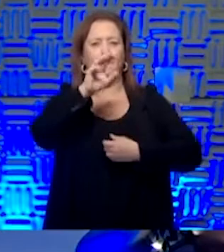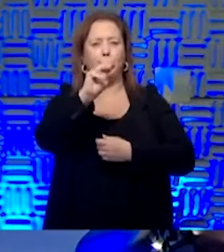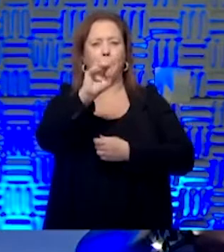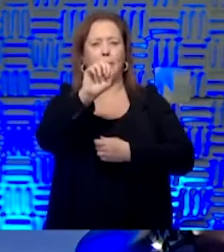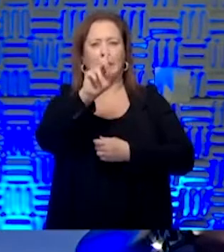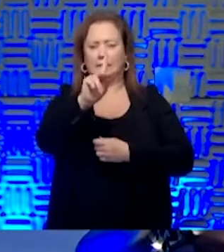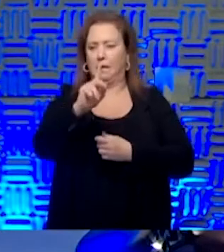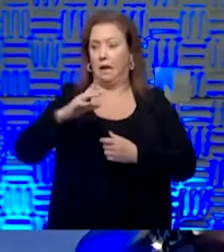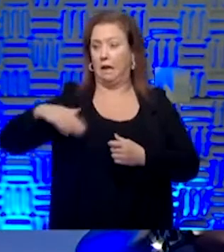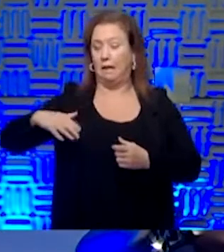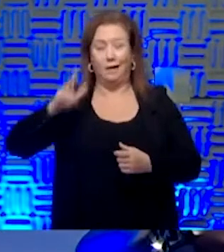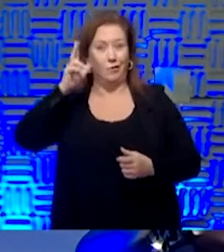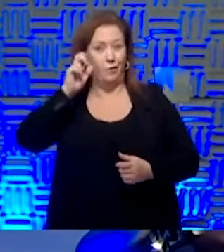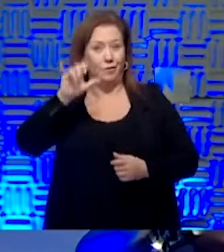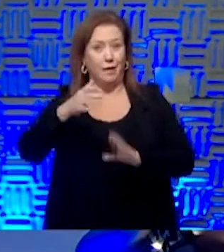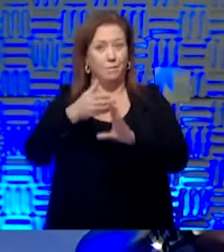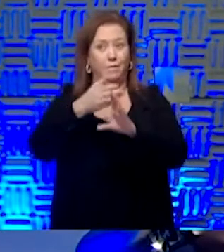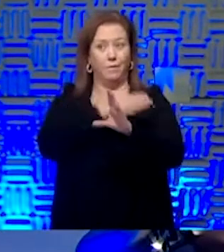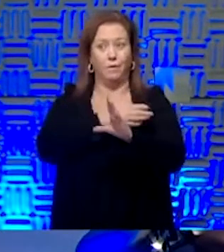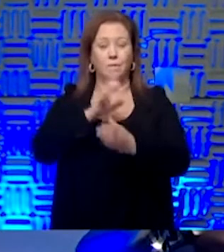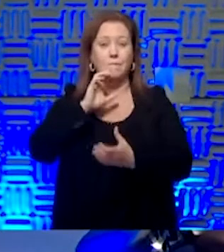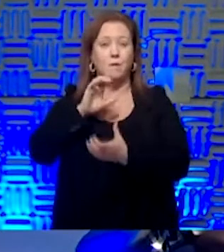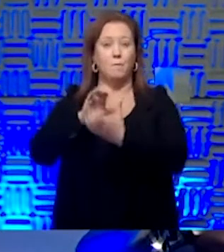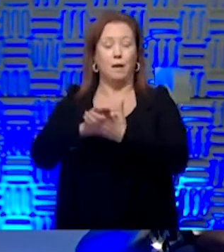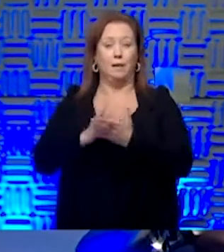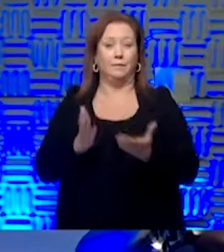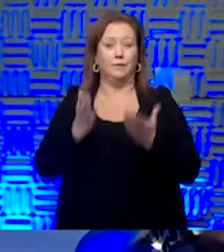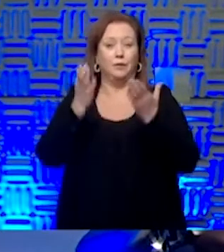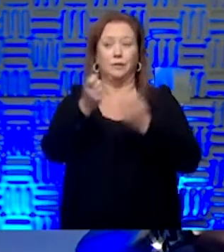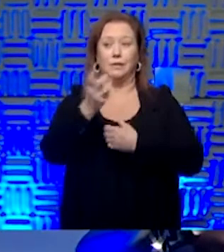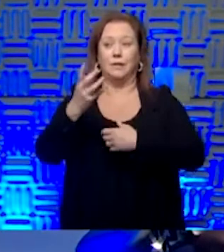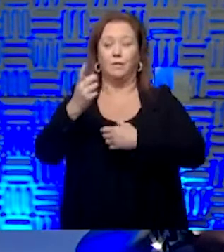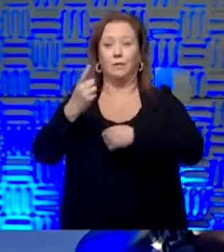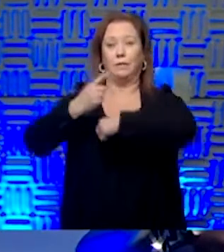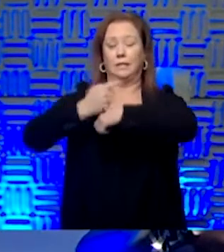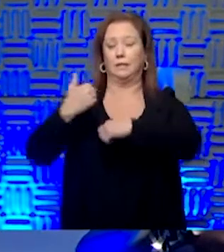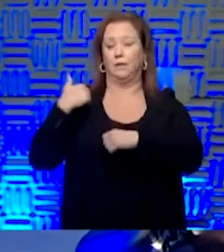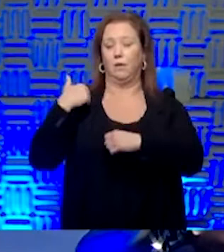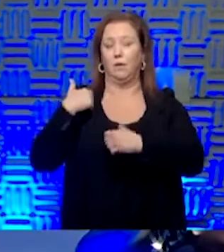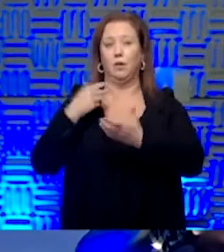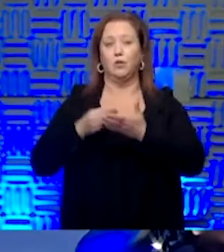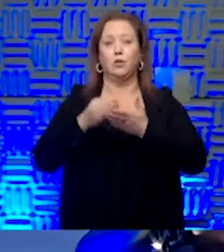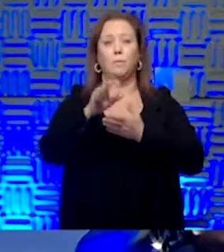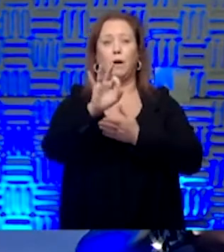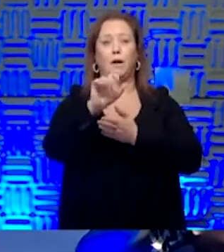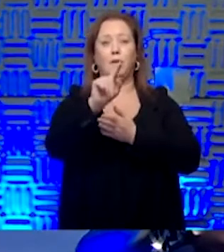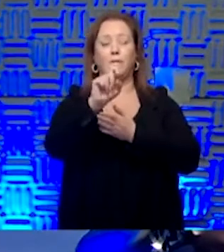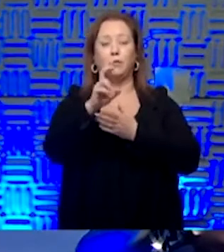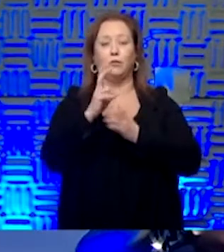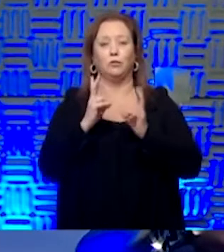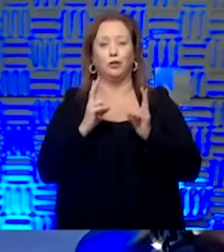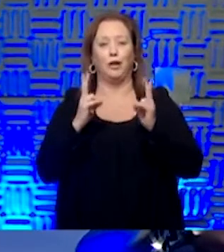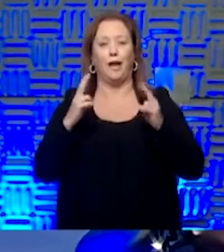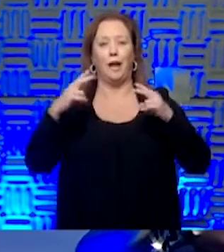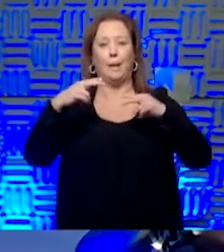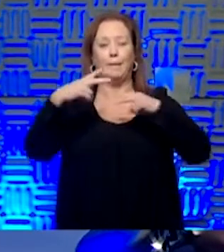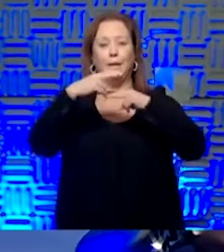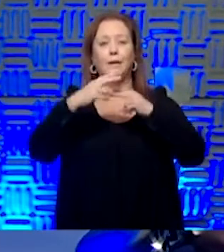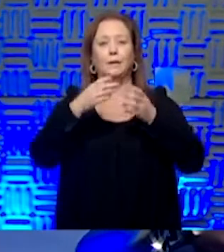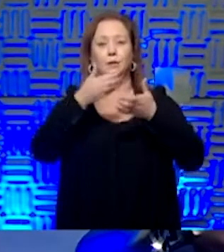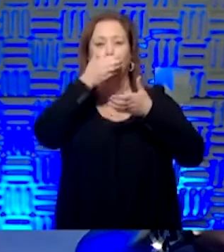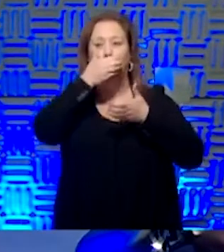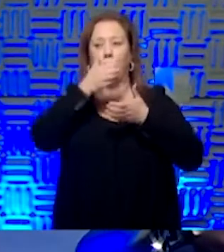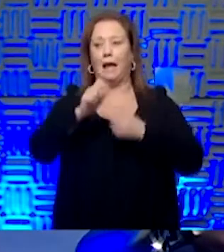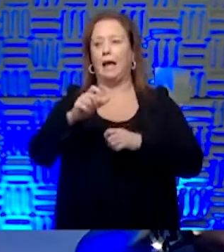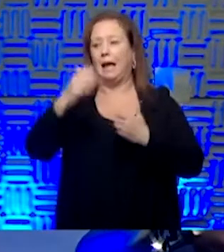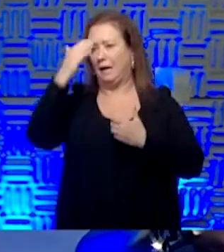I had not heard of that idea before. My wife suggested a couple days ago, and she even bought a filter to cut up and put in the mask that she's making. I know you're not